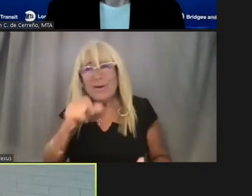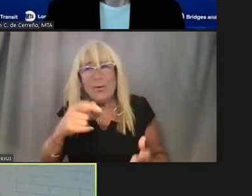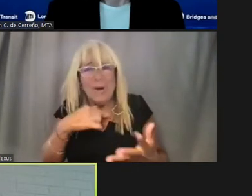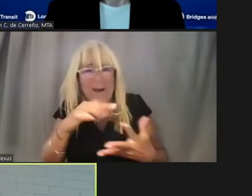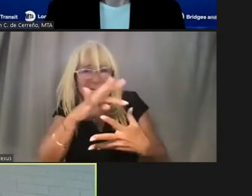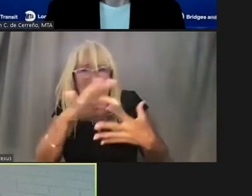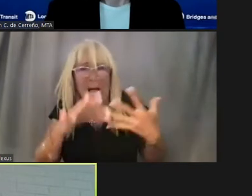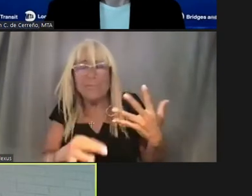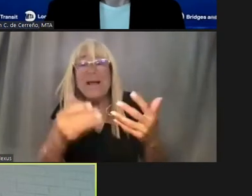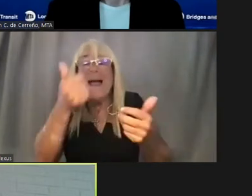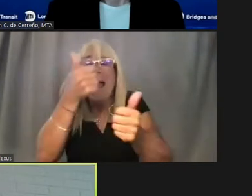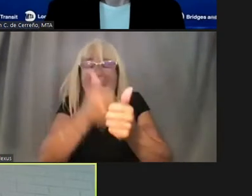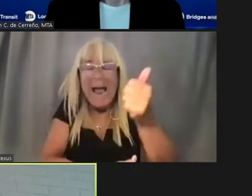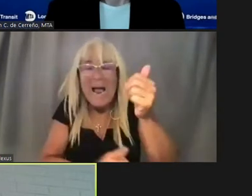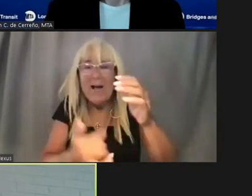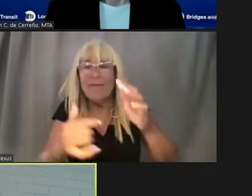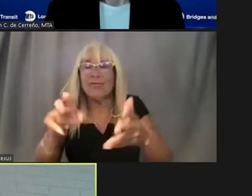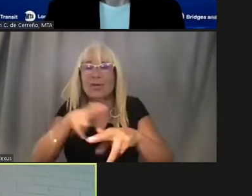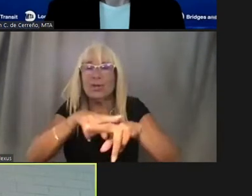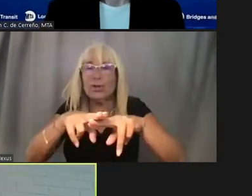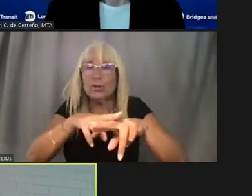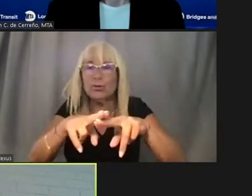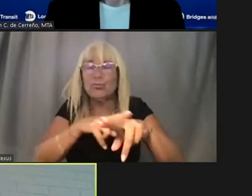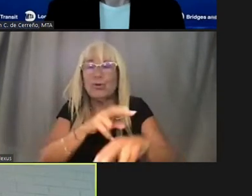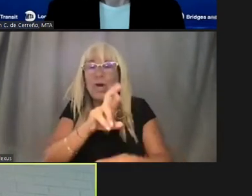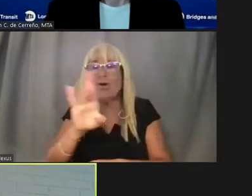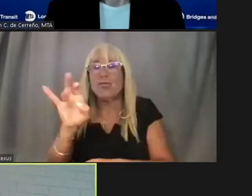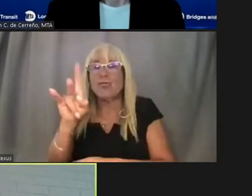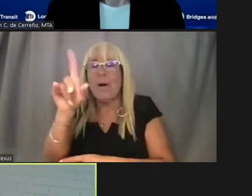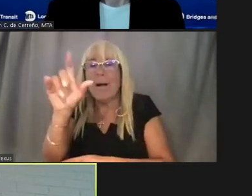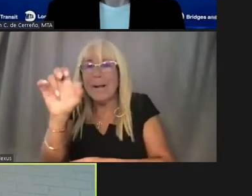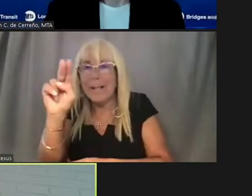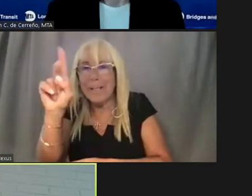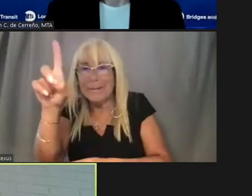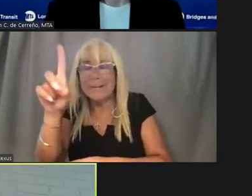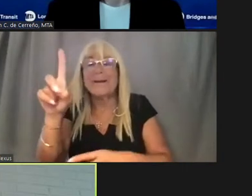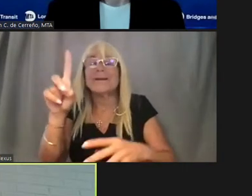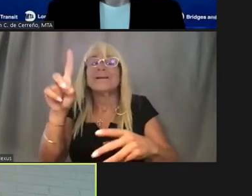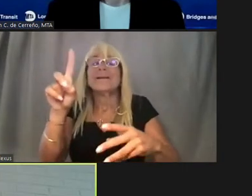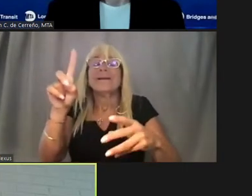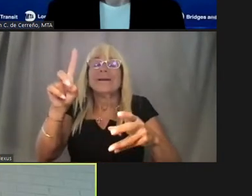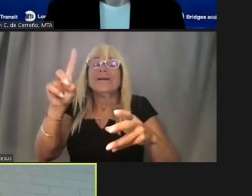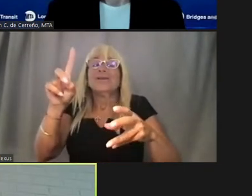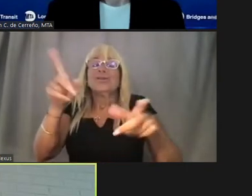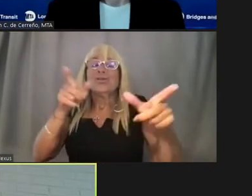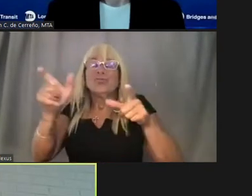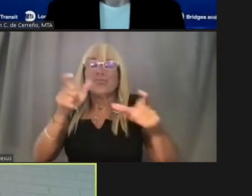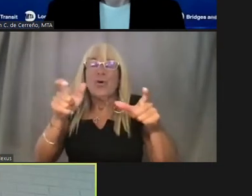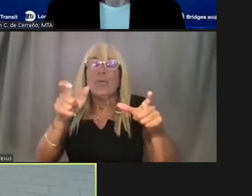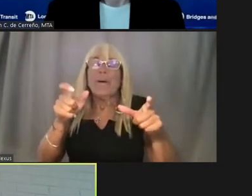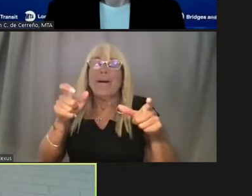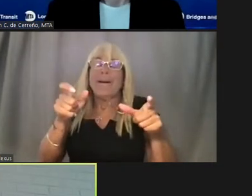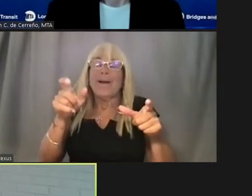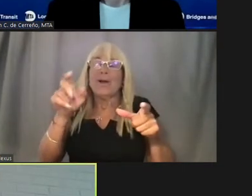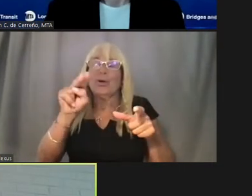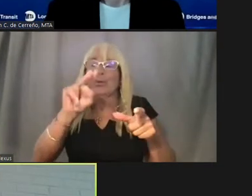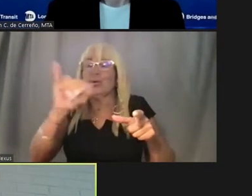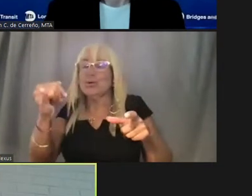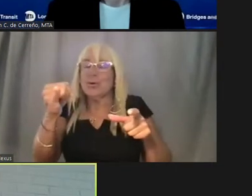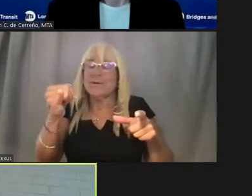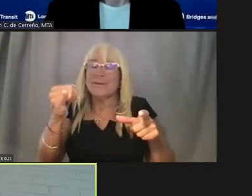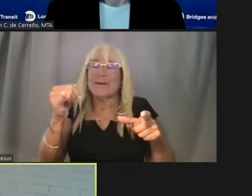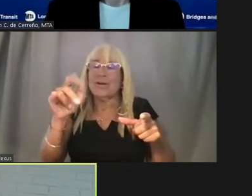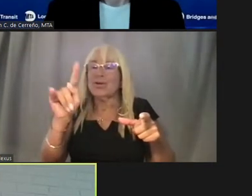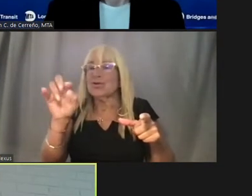every train in Rockland County is run by New Jersey Transit um which number one is substandard service and number two